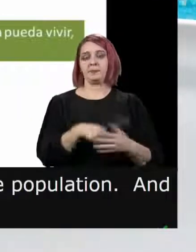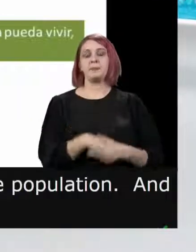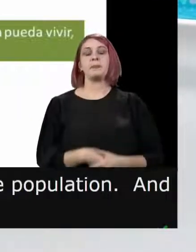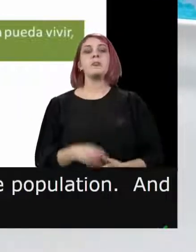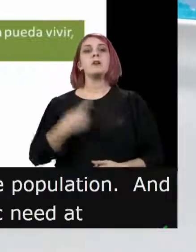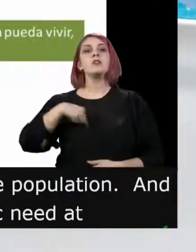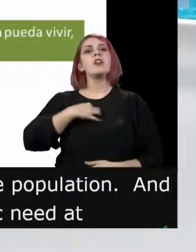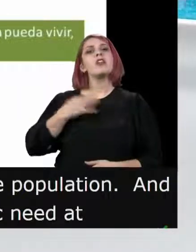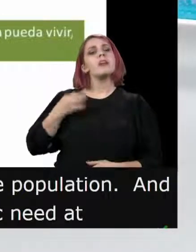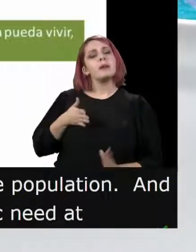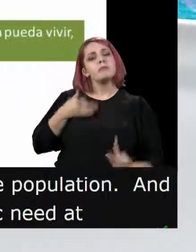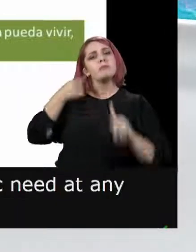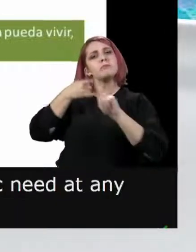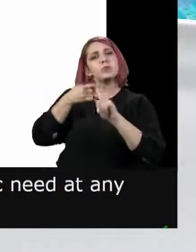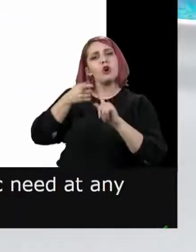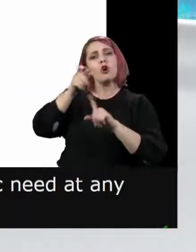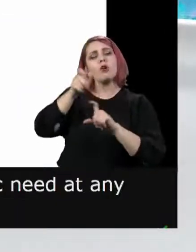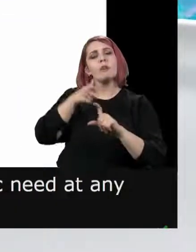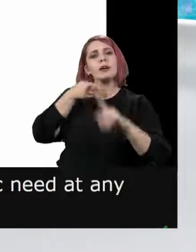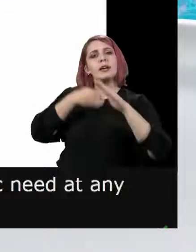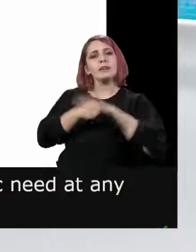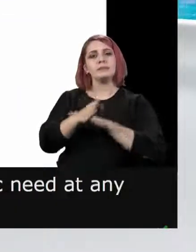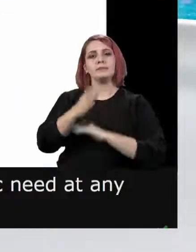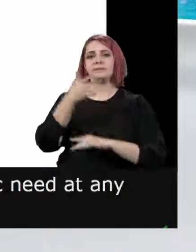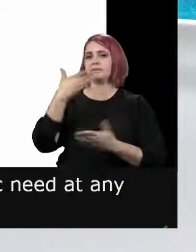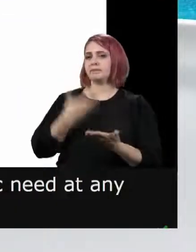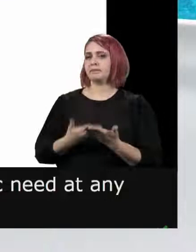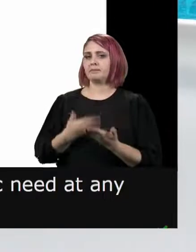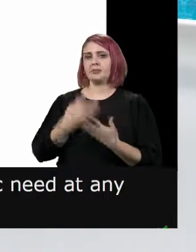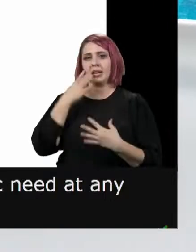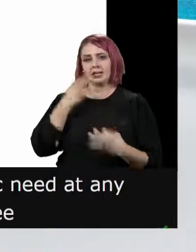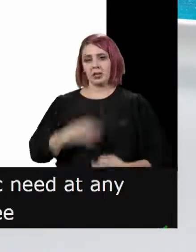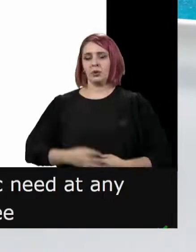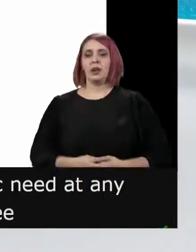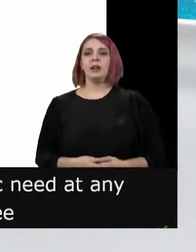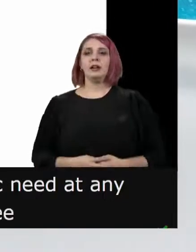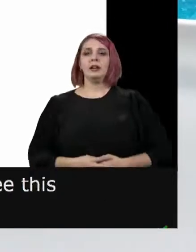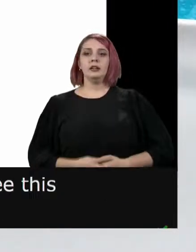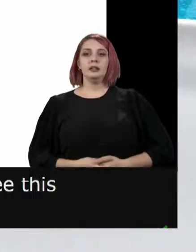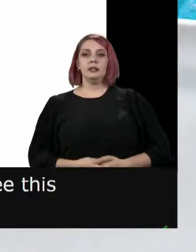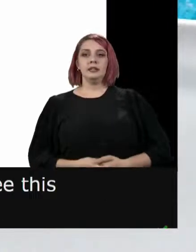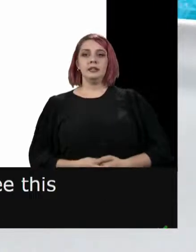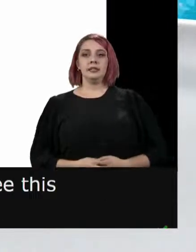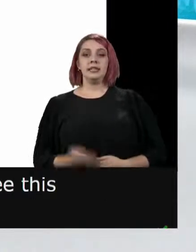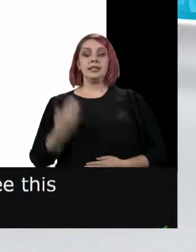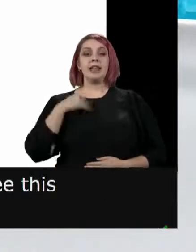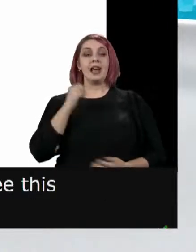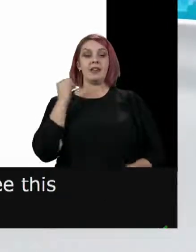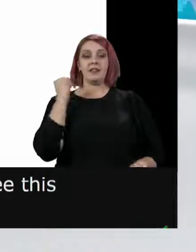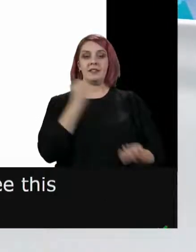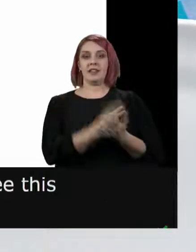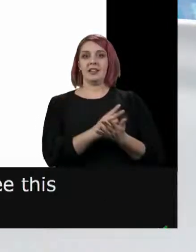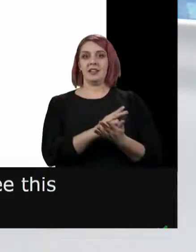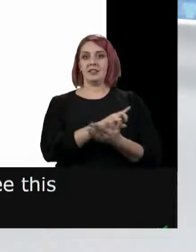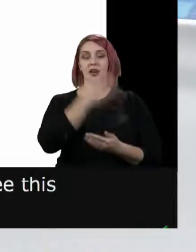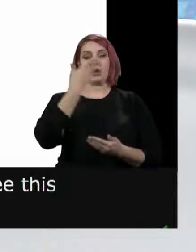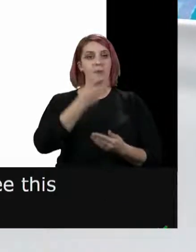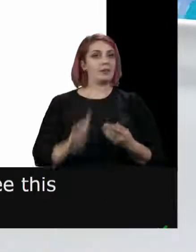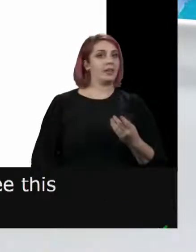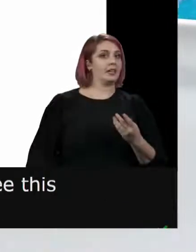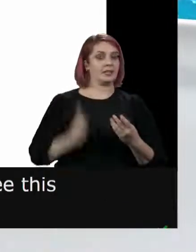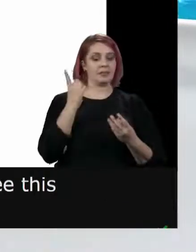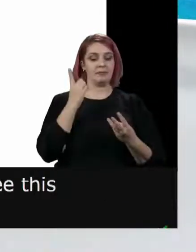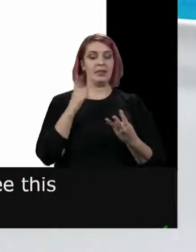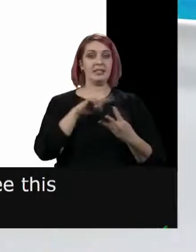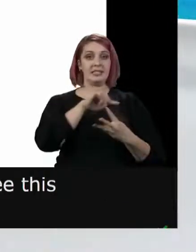have to work to guarantee this accessibility for everyone. Now, after looking at these